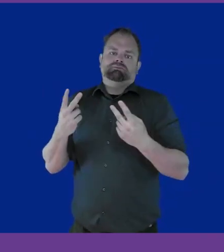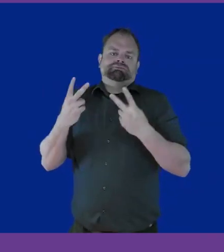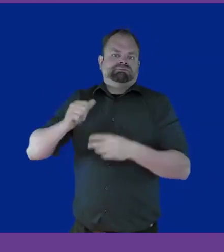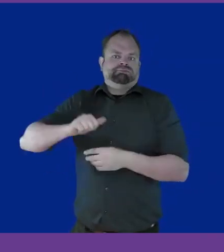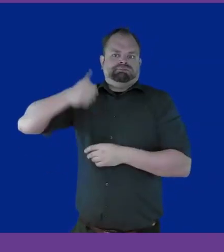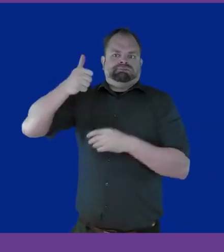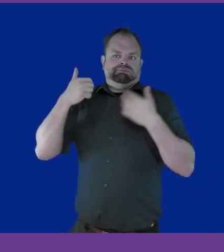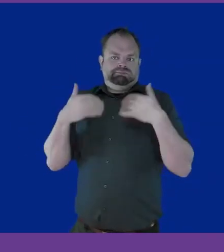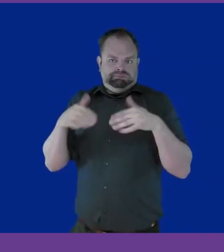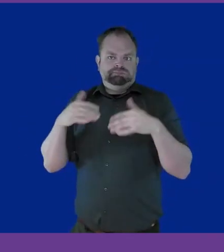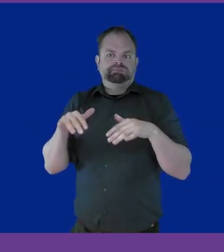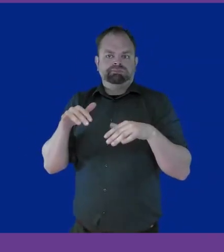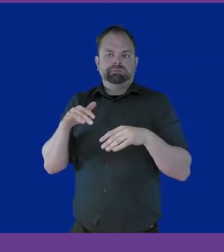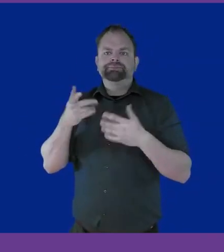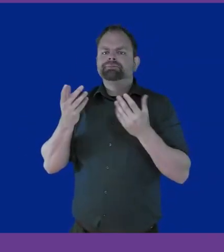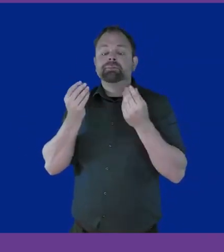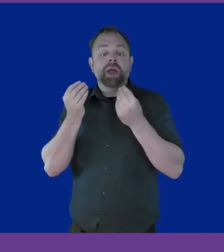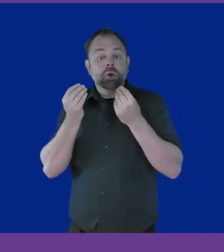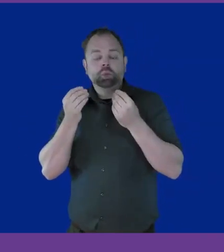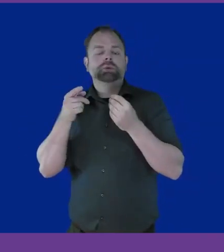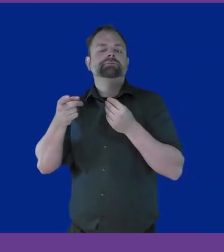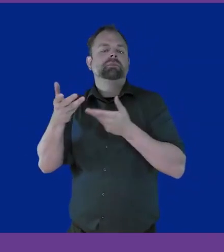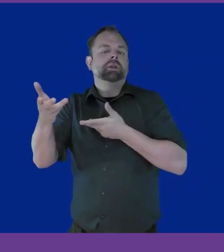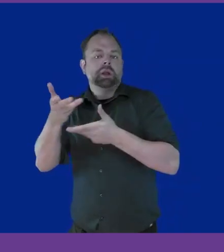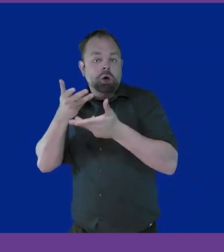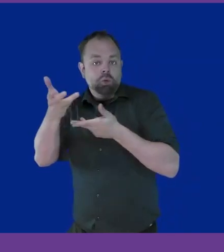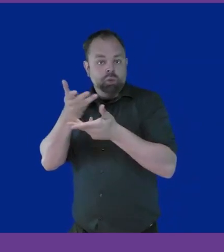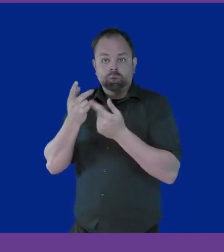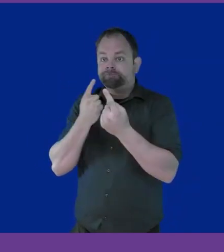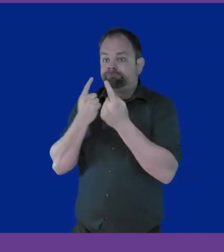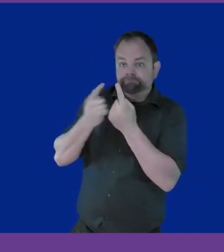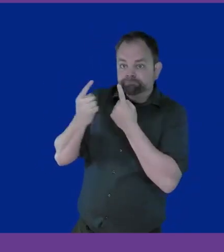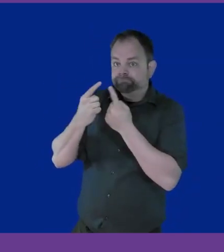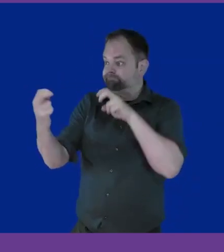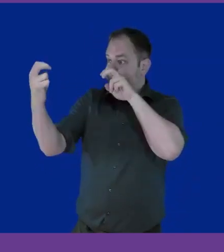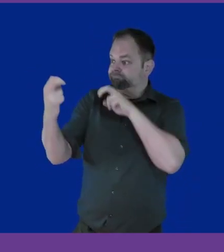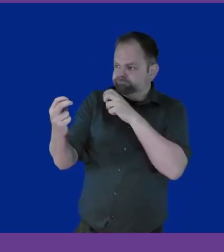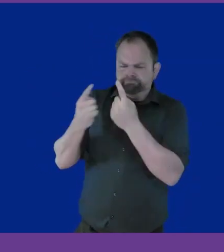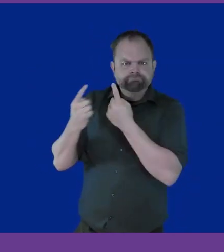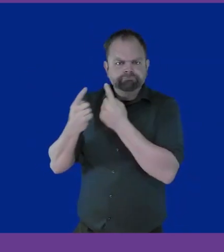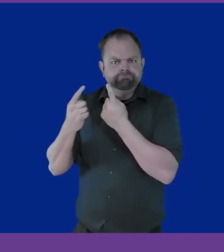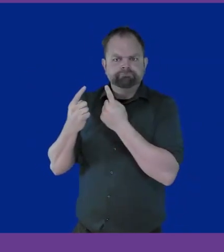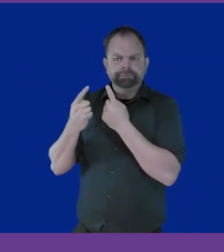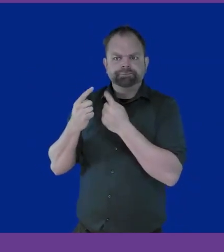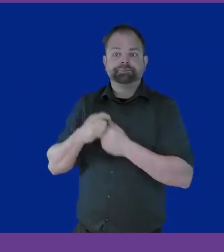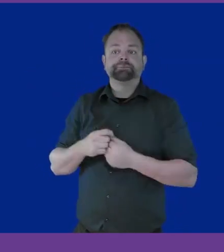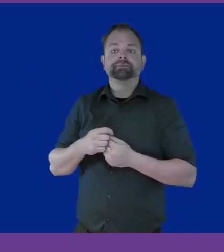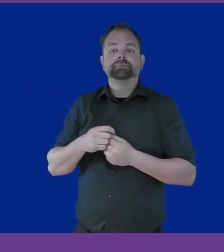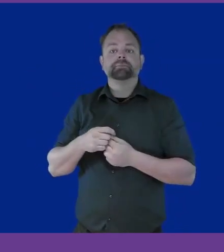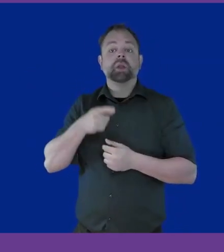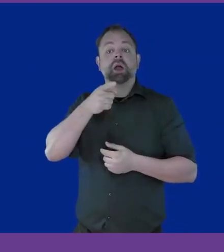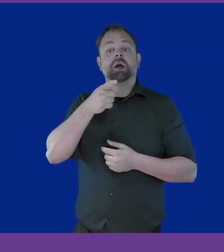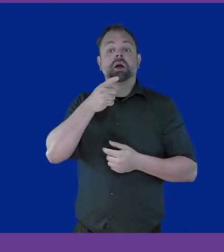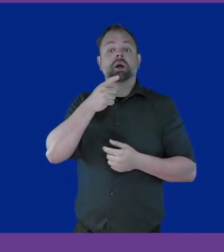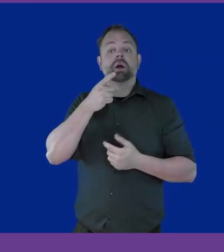if everything works well and you see well, you walk well, you are mindless in getting upstairs. You're